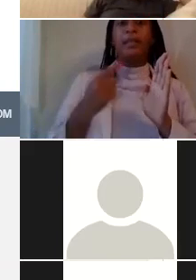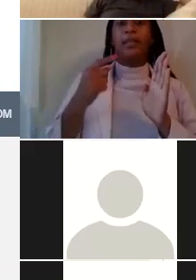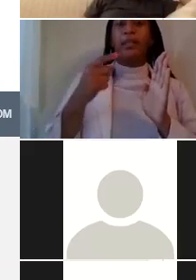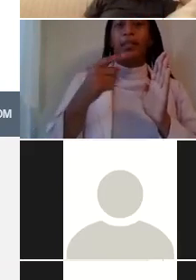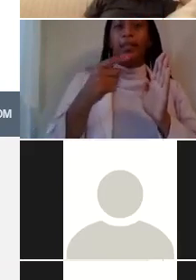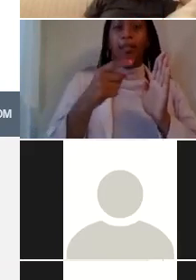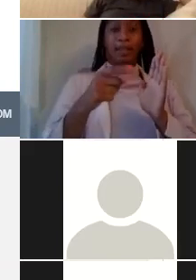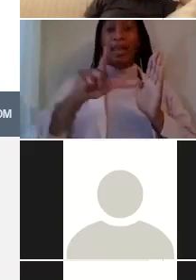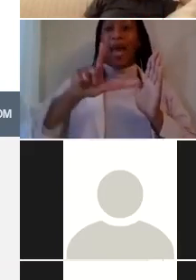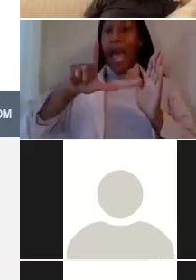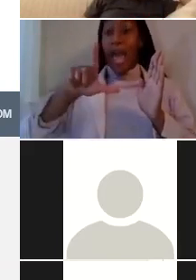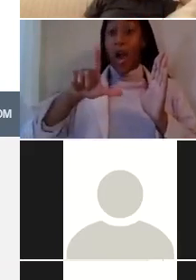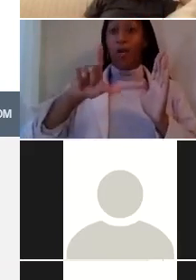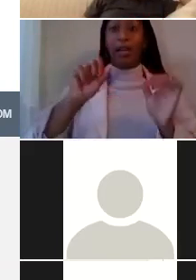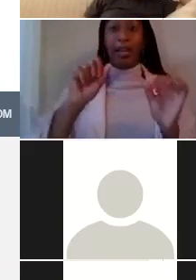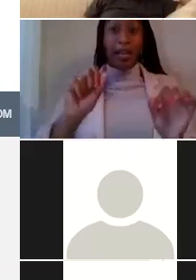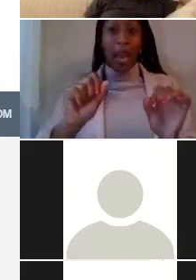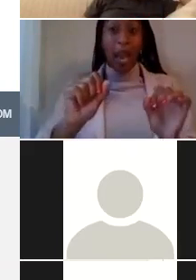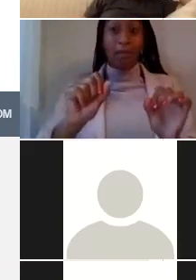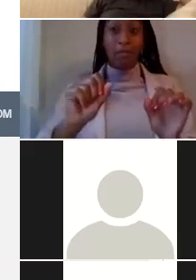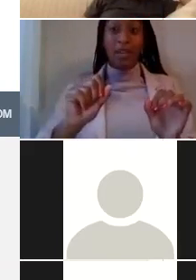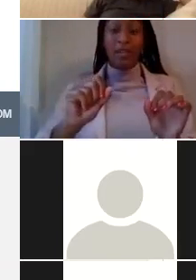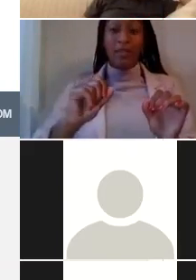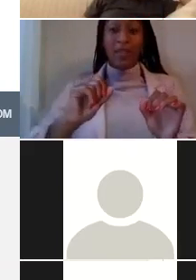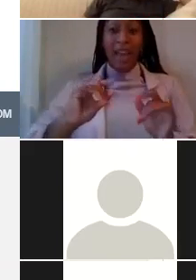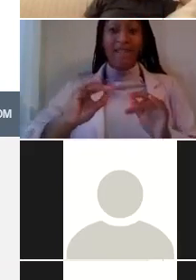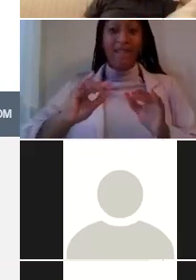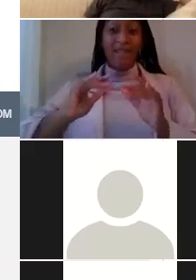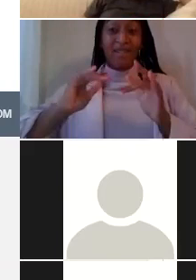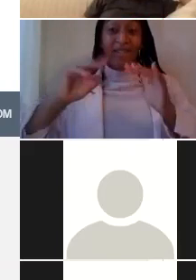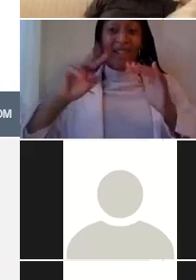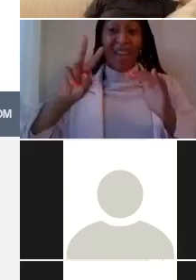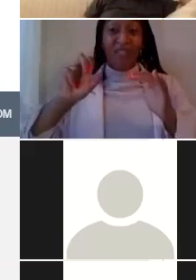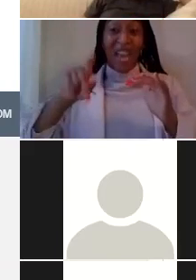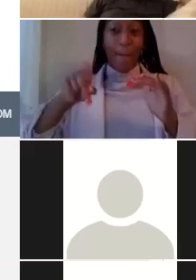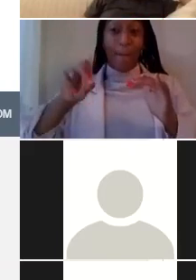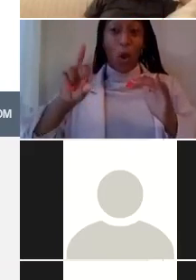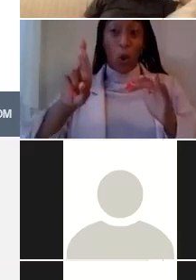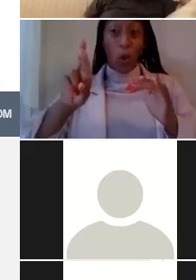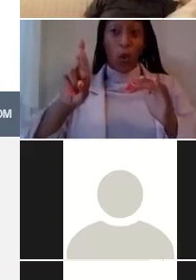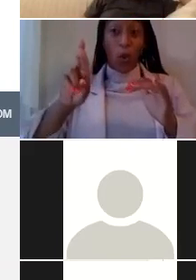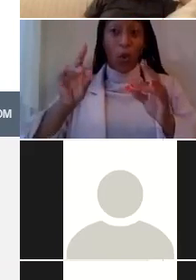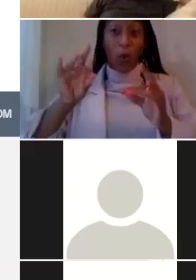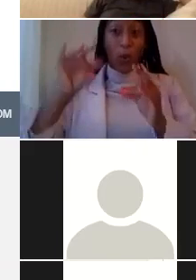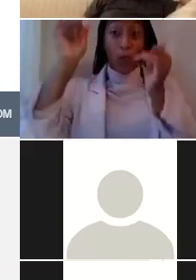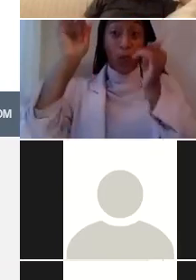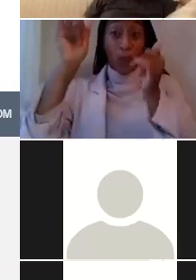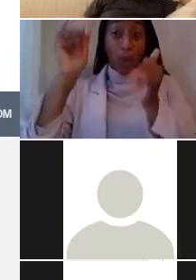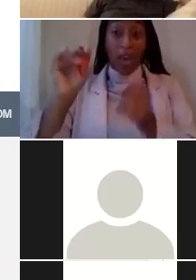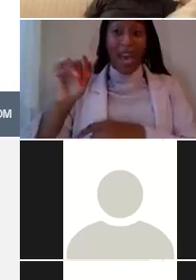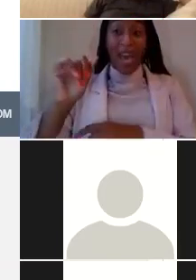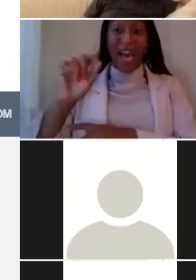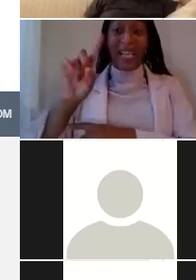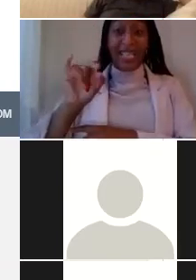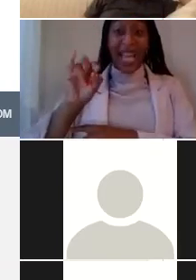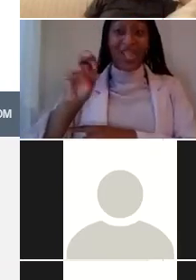associated with vaporization processes, LV, or freezing